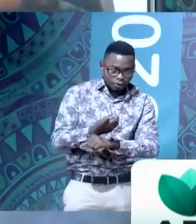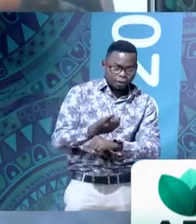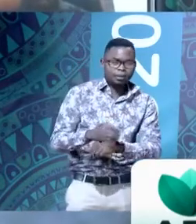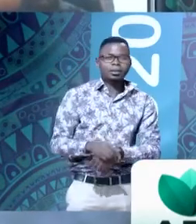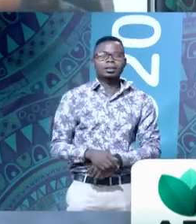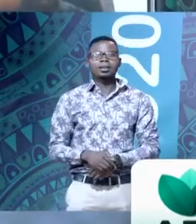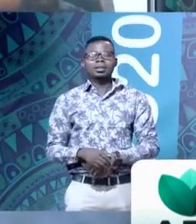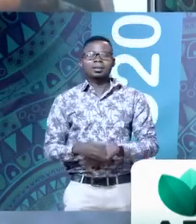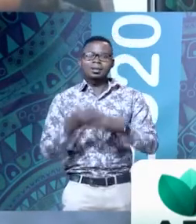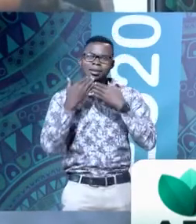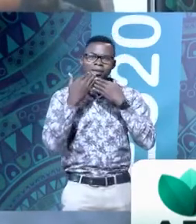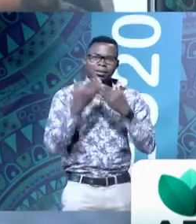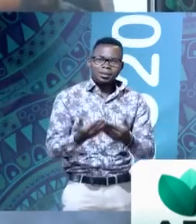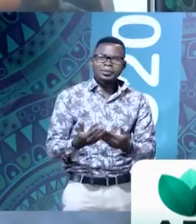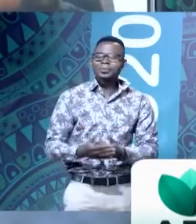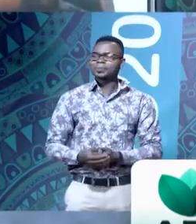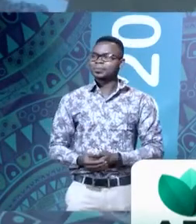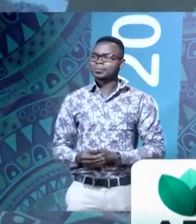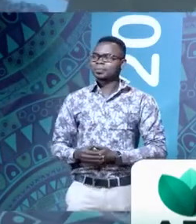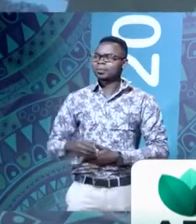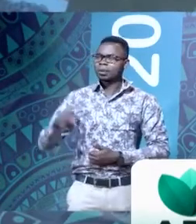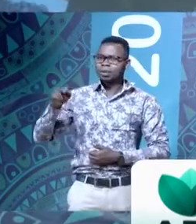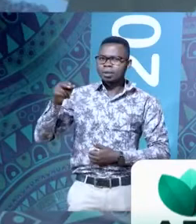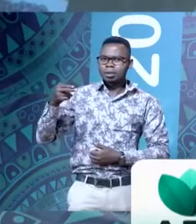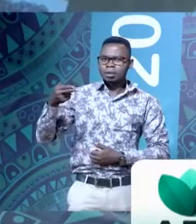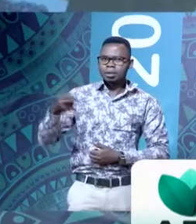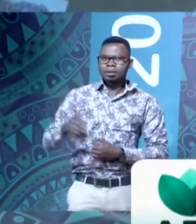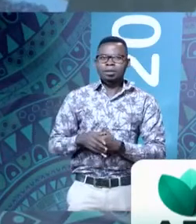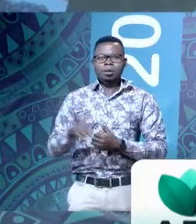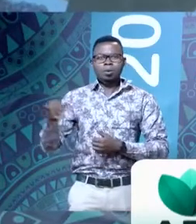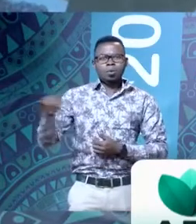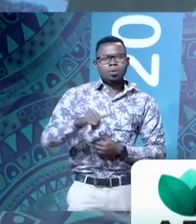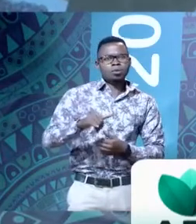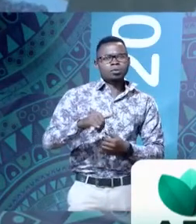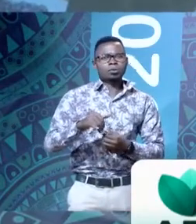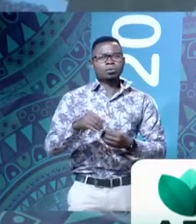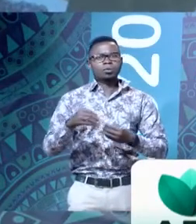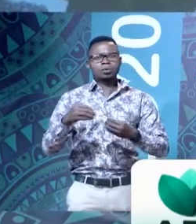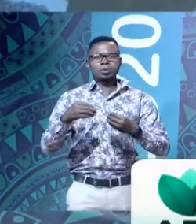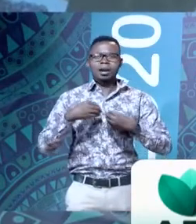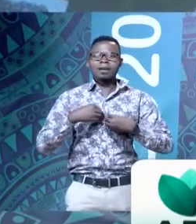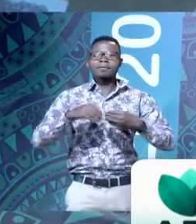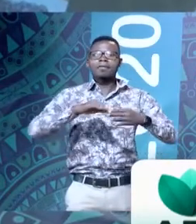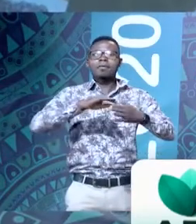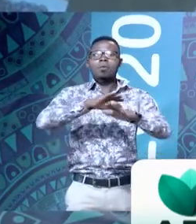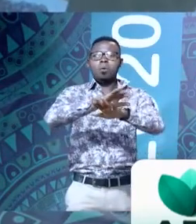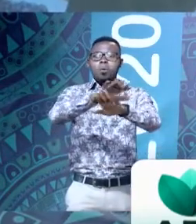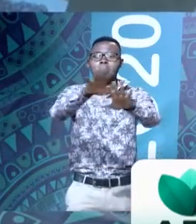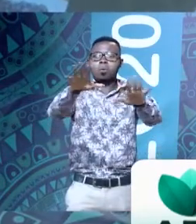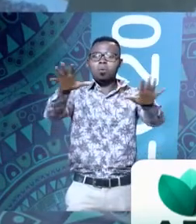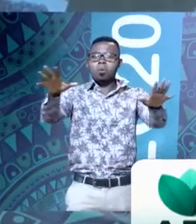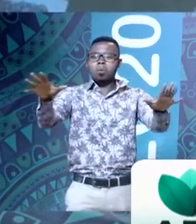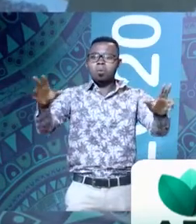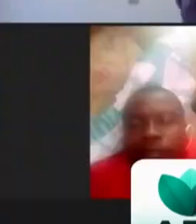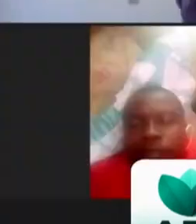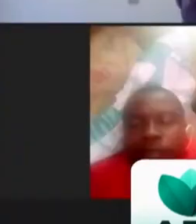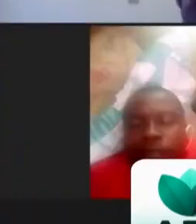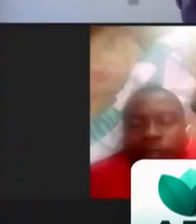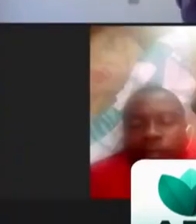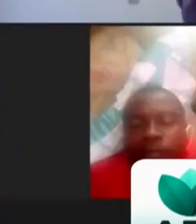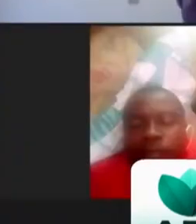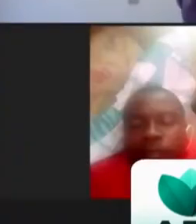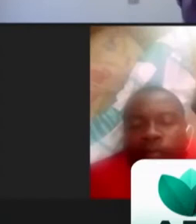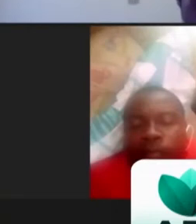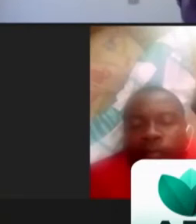the High Commissioner for Namibia is there. I would also say that we're having our audience virtually all over the world, I must say.